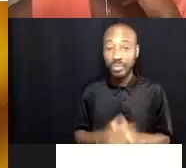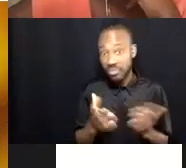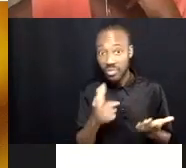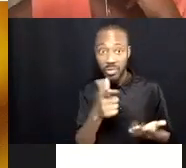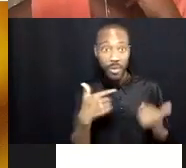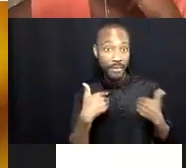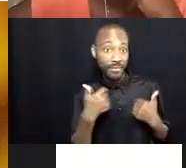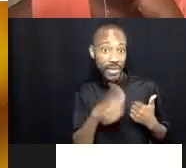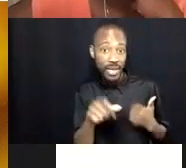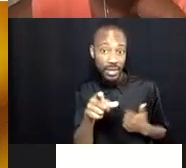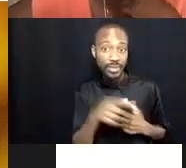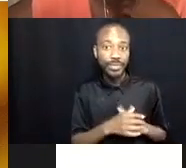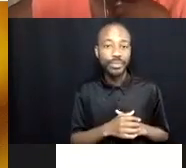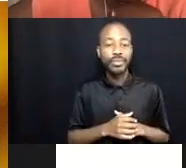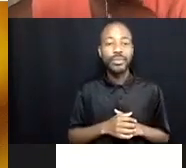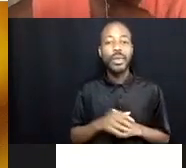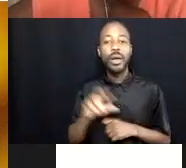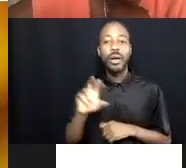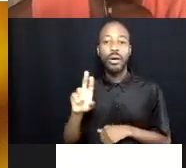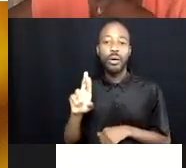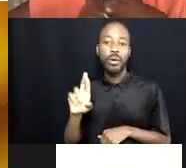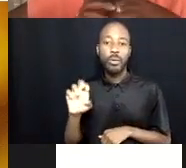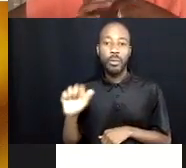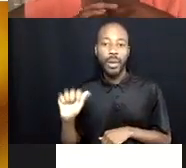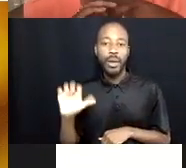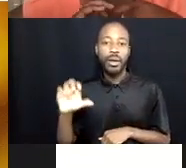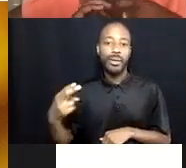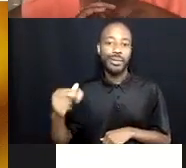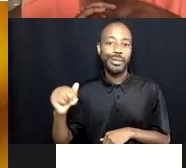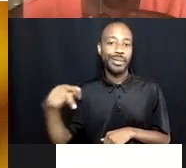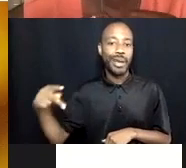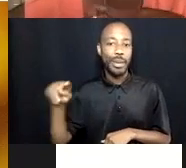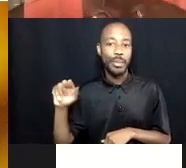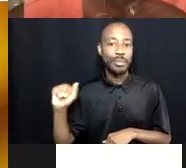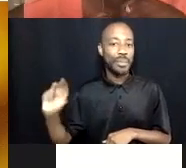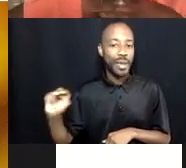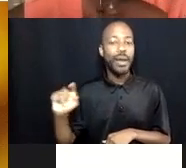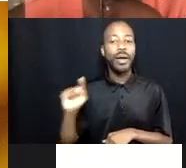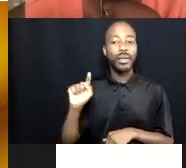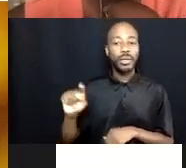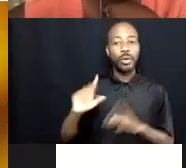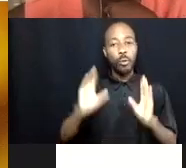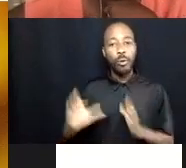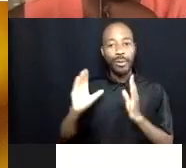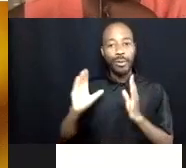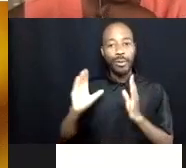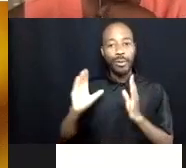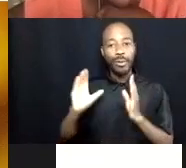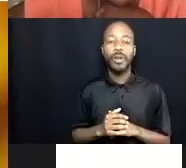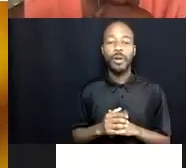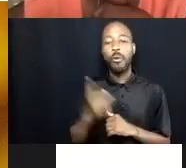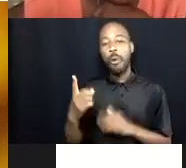I am thinking of Rhea Chapman, who is the organizer, and she's one of the folks in